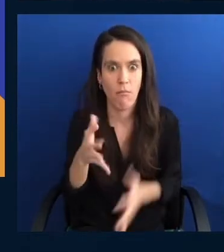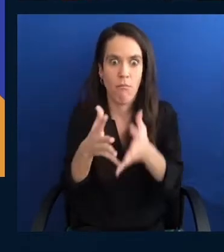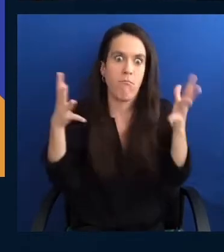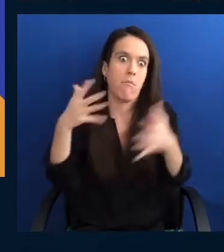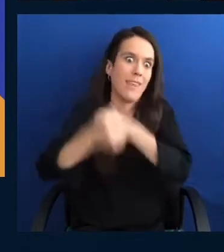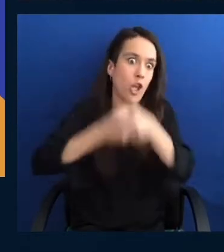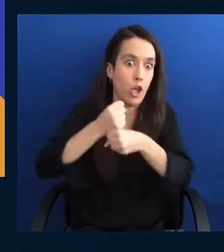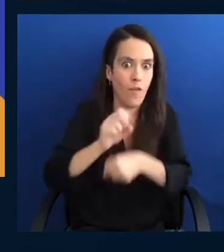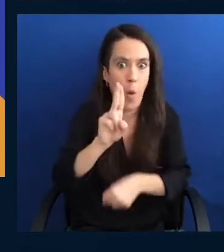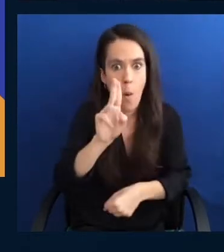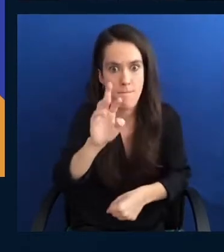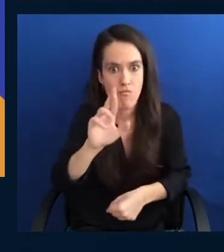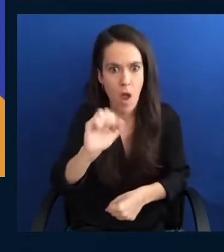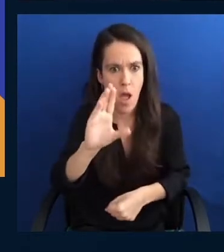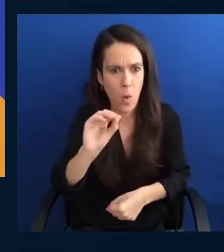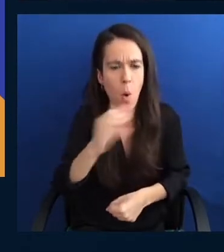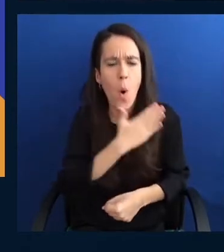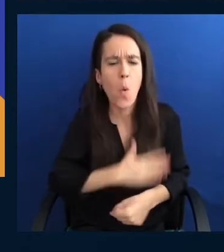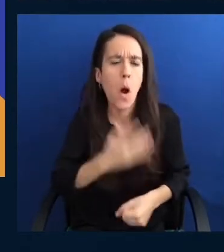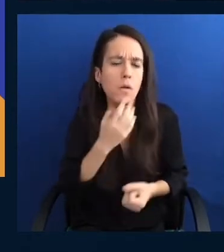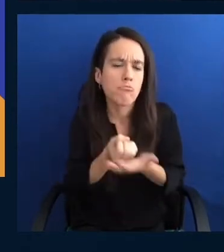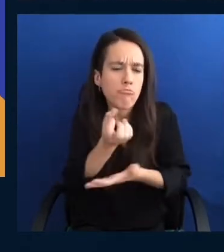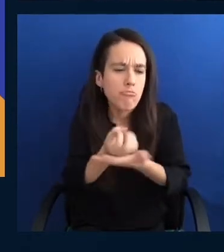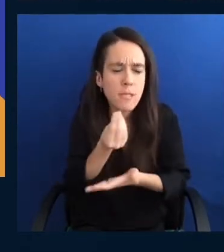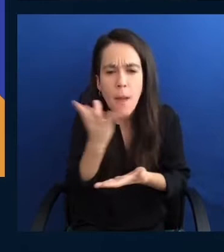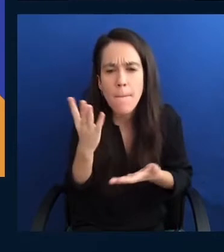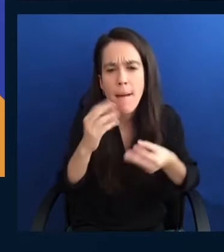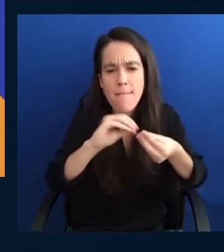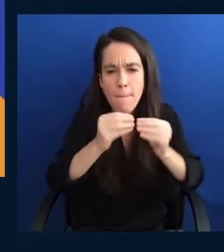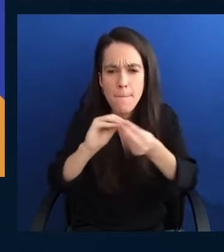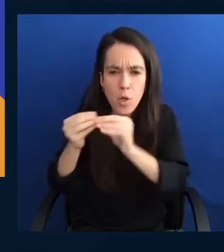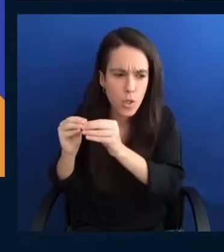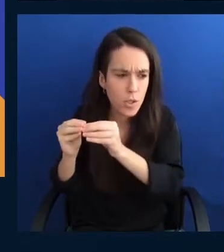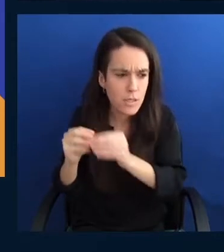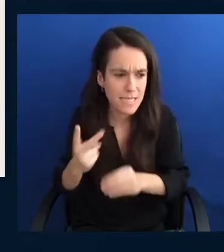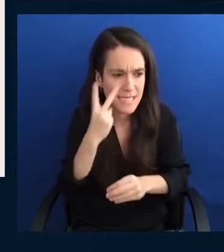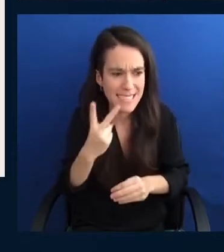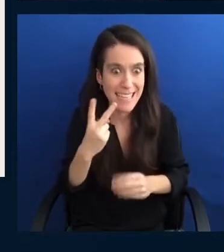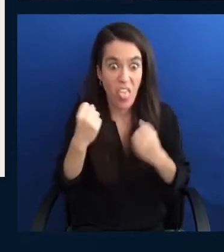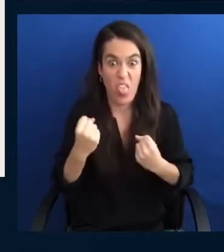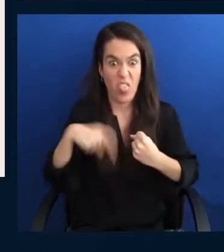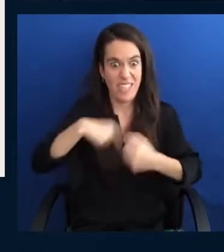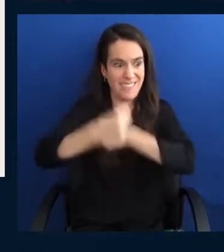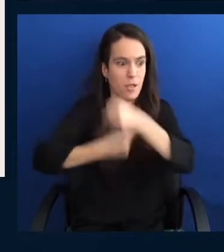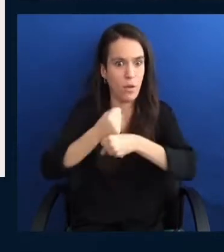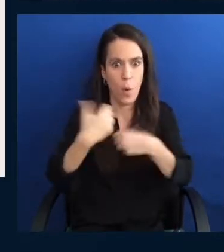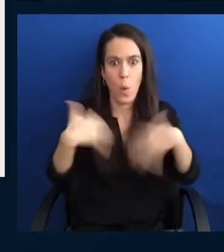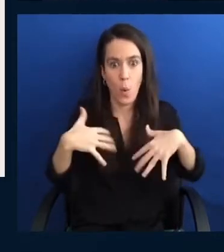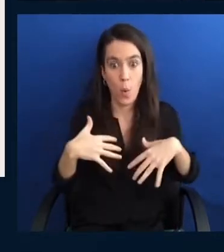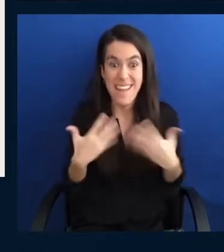And I just want to run through a couple of numbers with you, just because it's a strong year for Umbraco. We are now